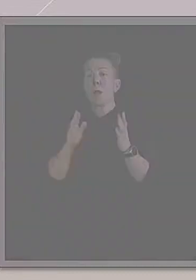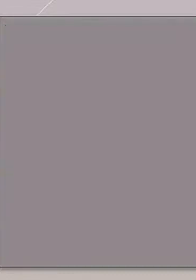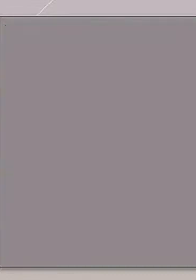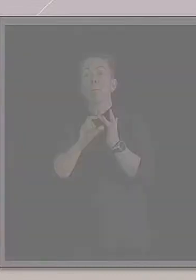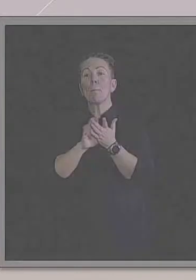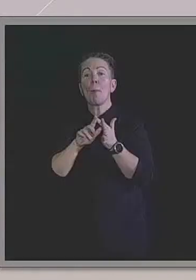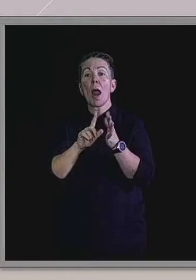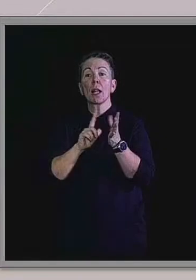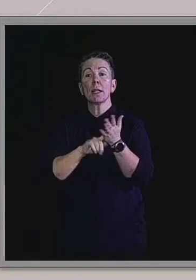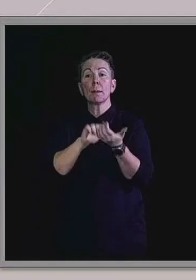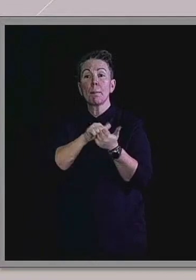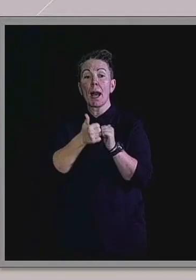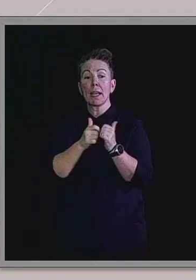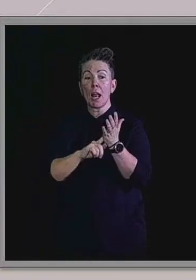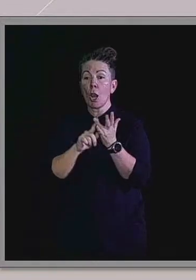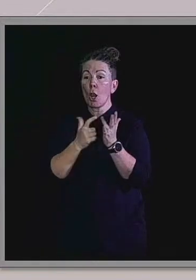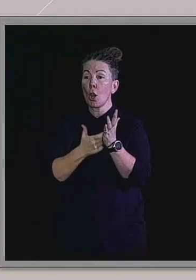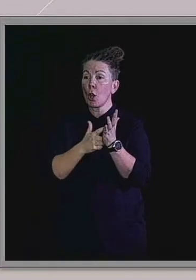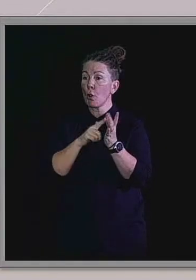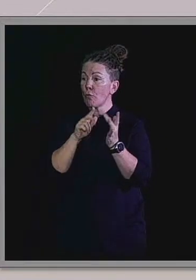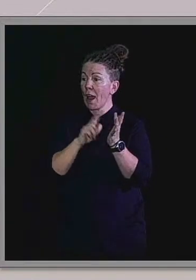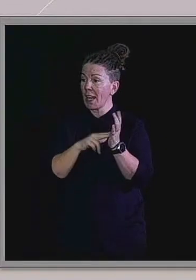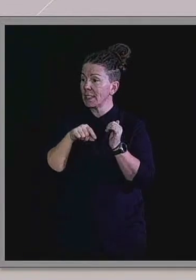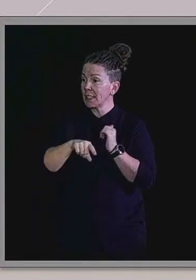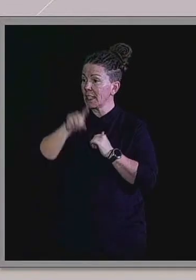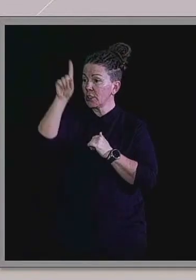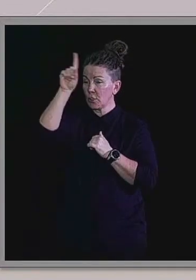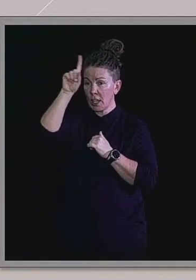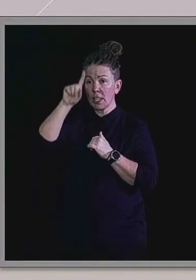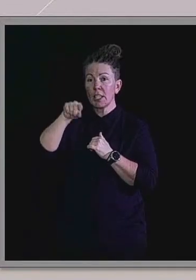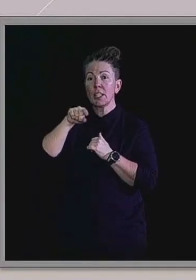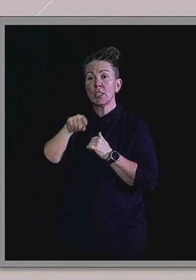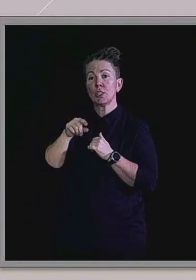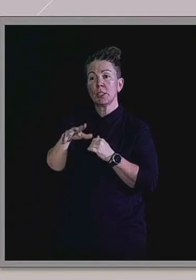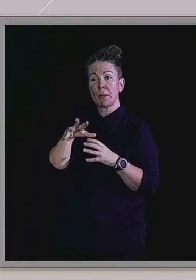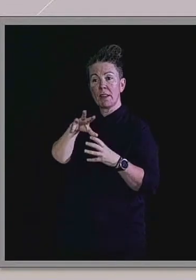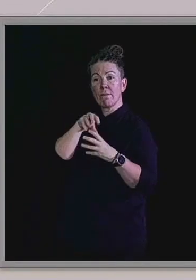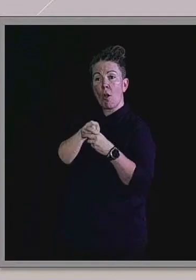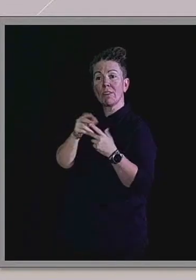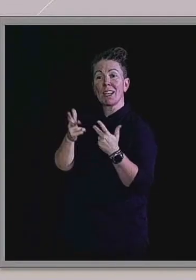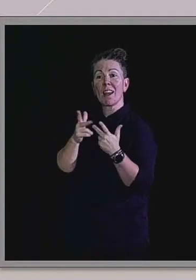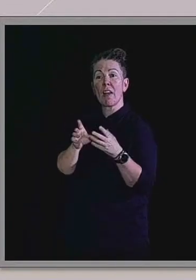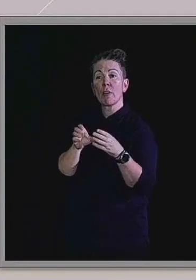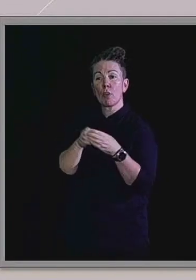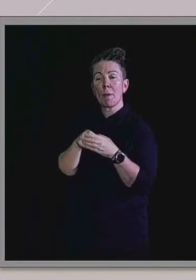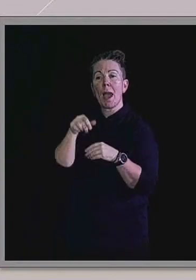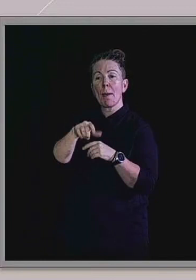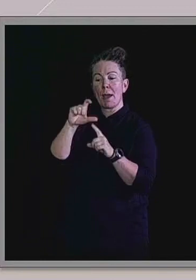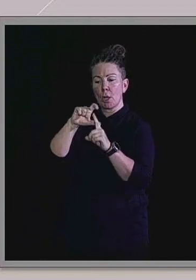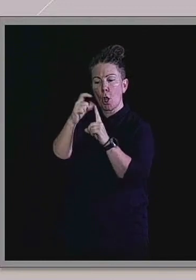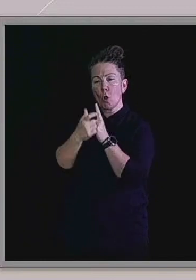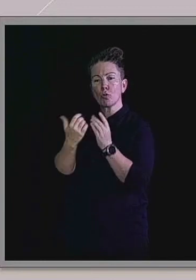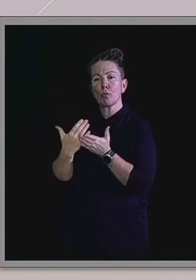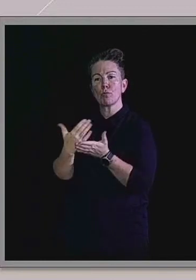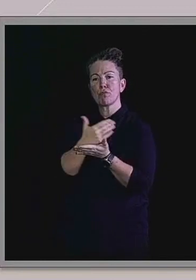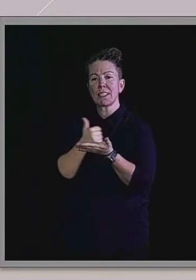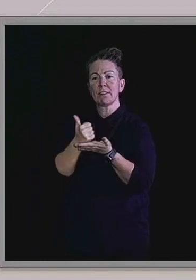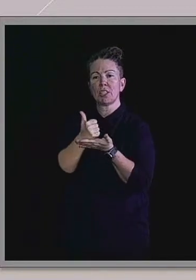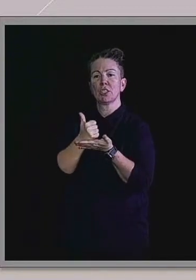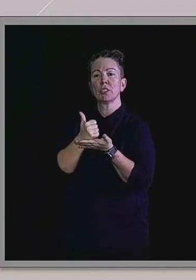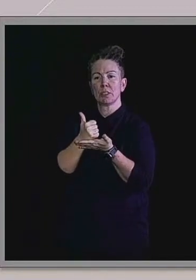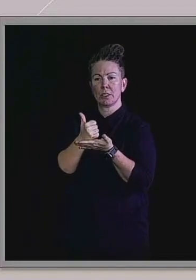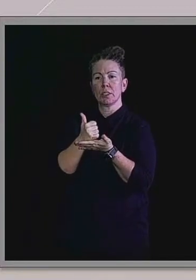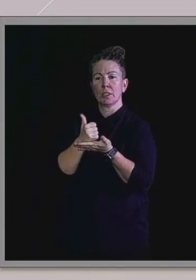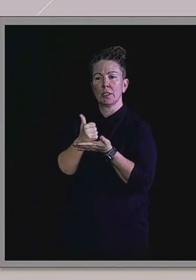here with us today, and she's been one of the driving forces behind this group called Julawalu, which is all about cultural preservation, and they've produced a huge